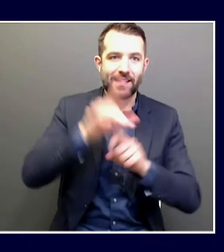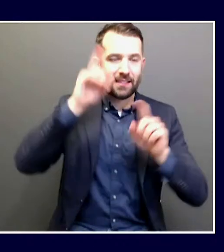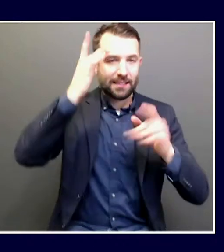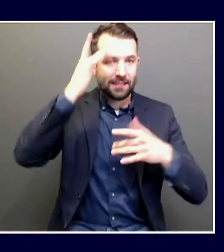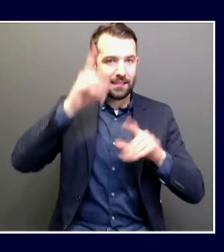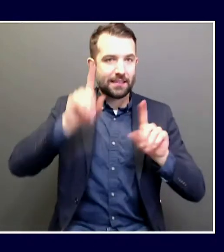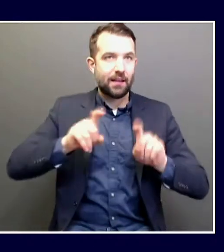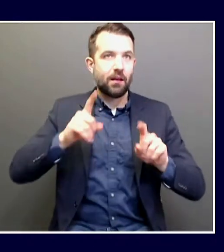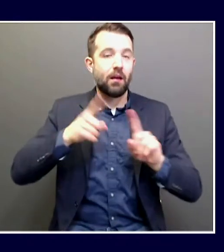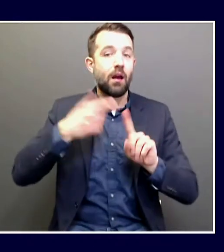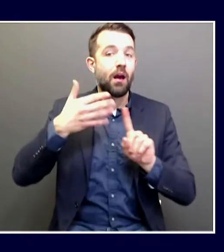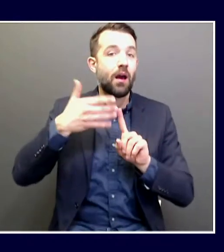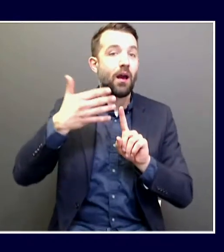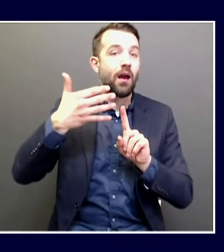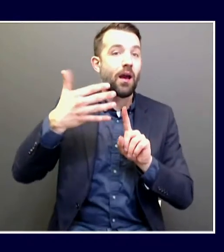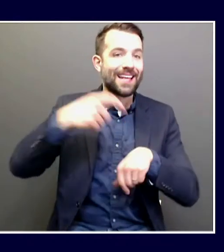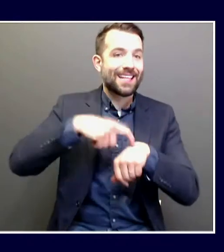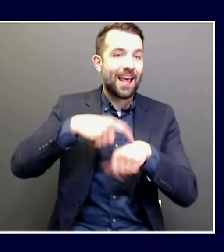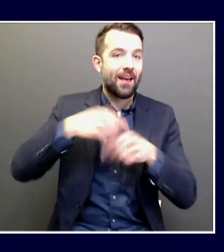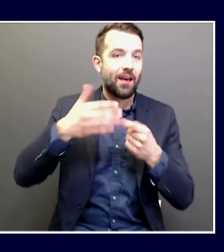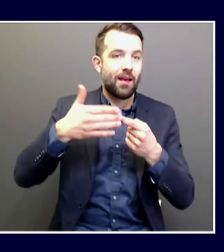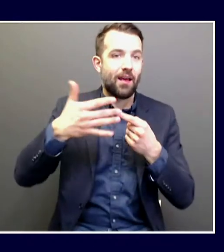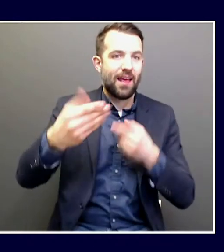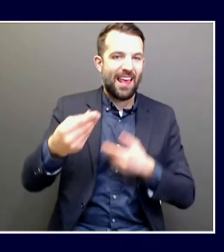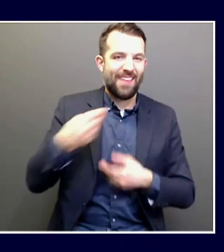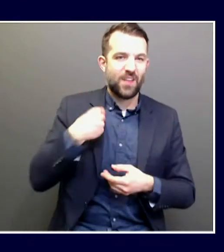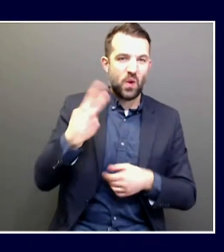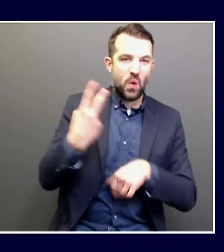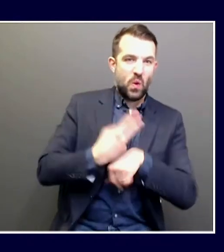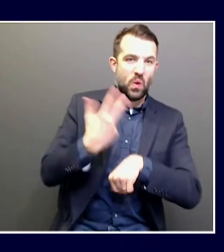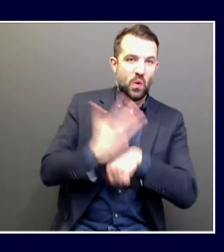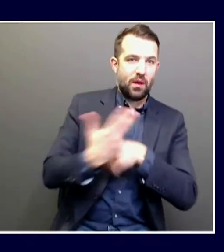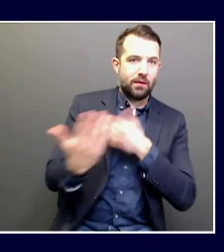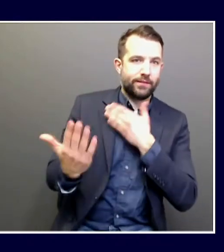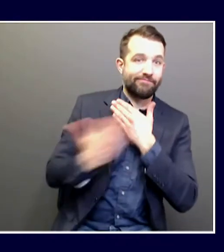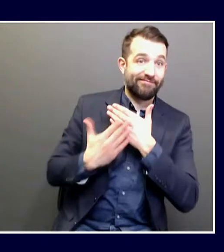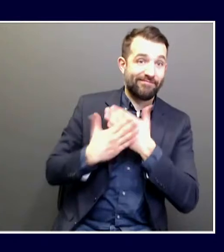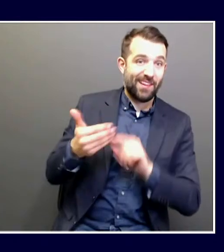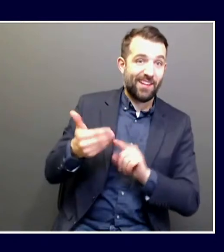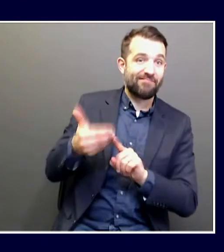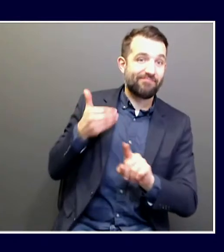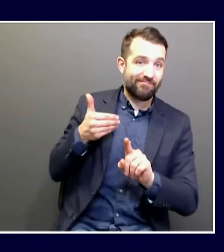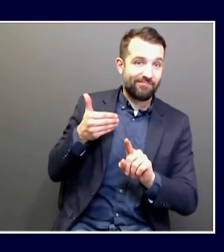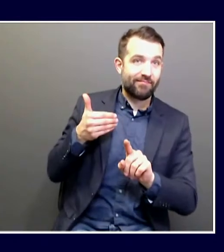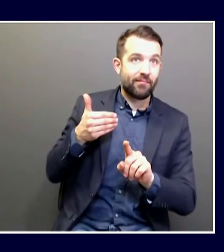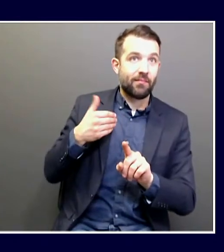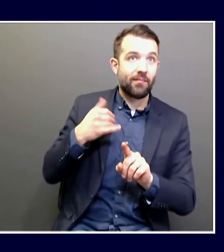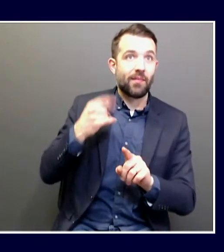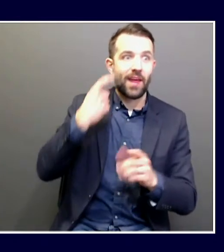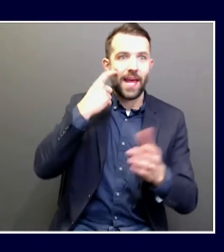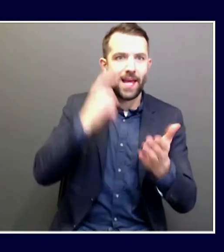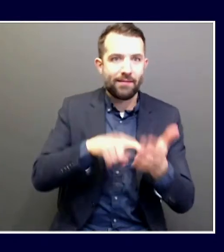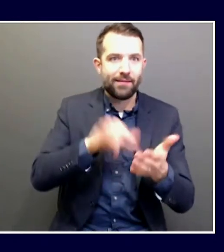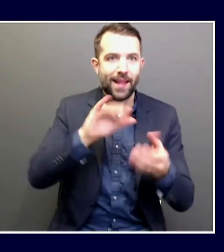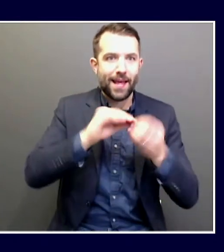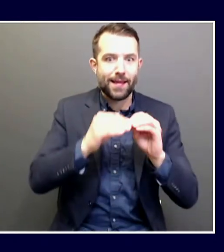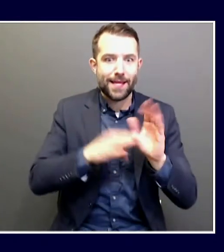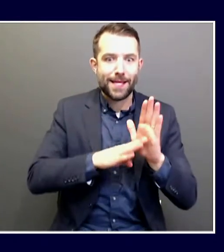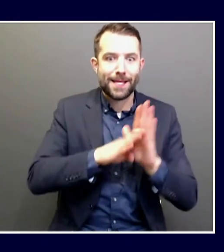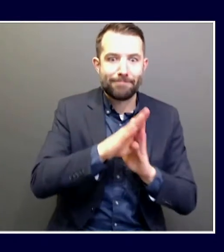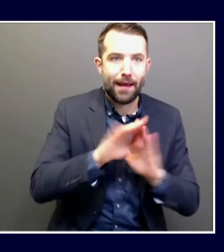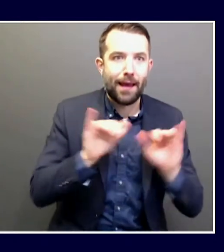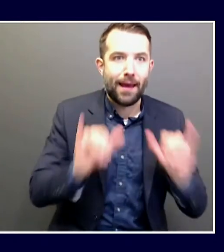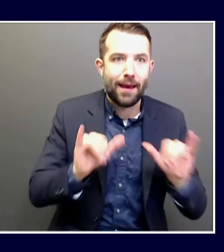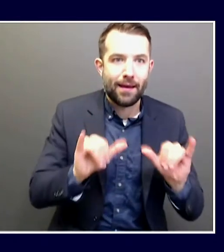several days notice before potential increases in cases coming into the hospital doors, for example.